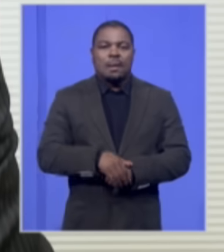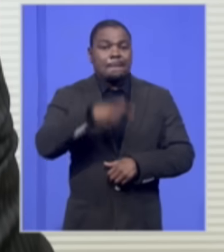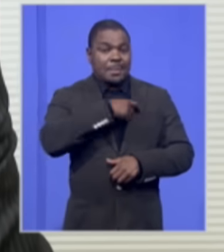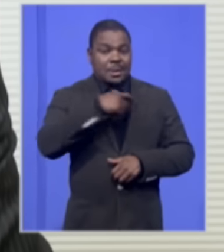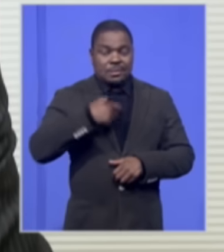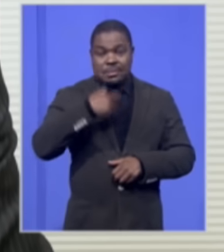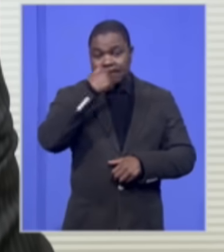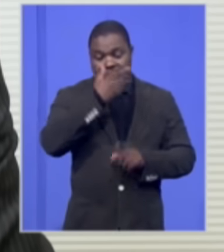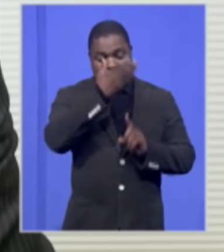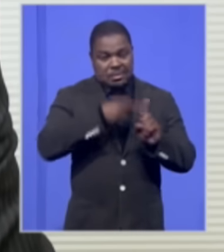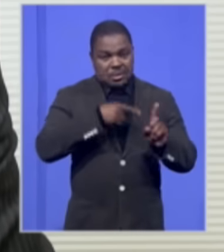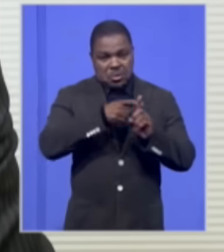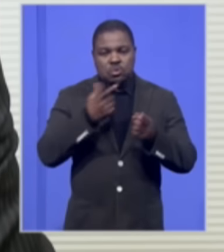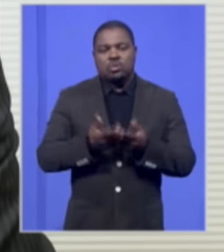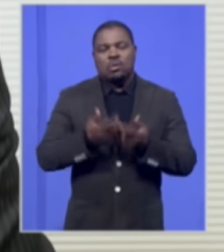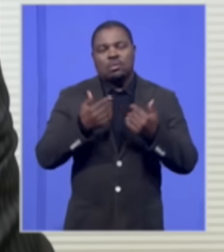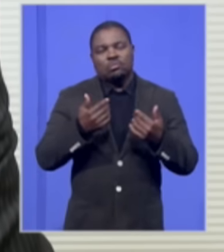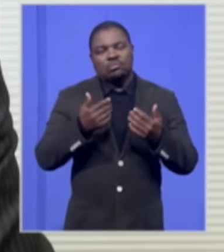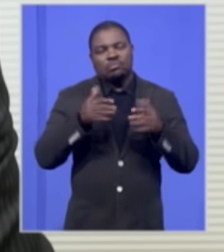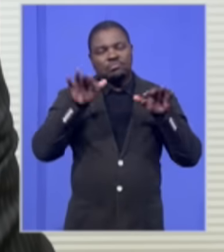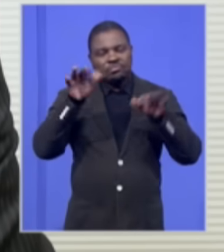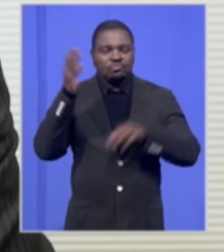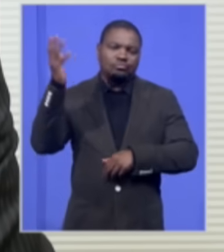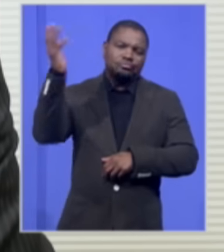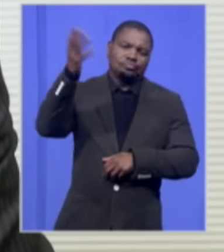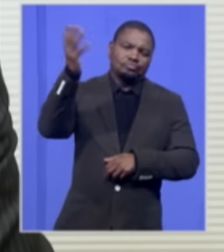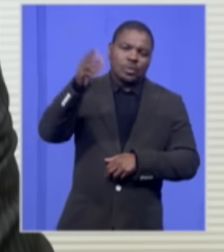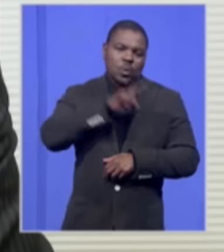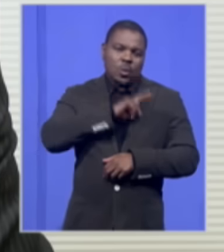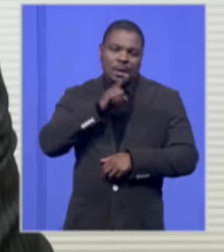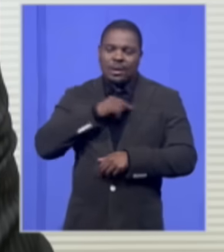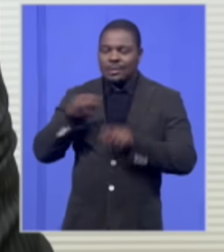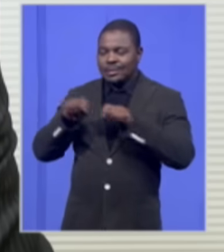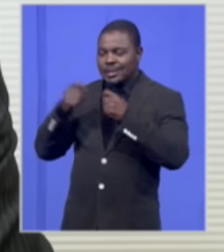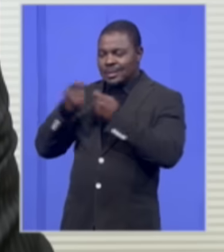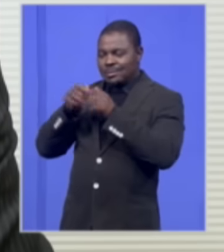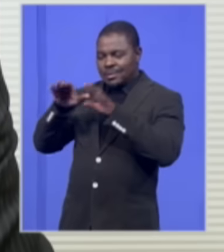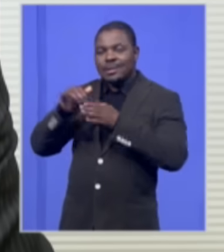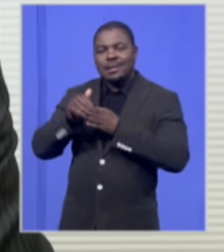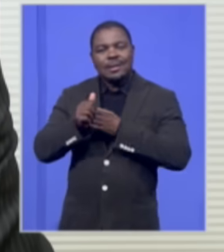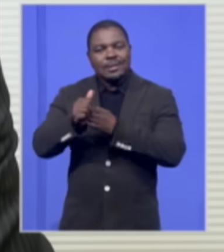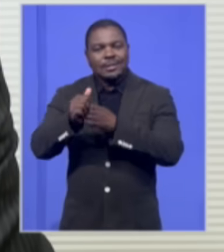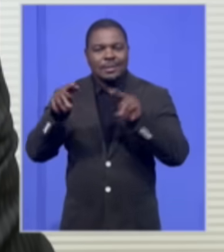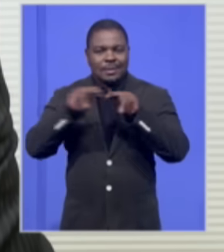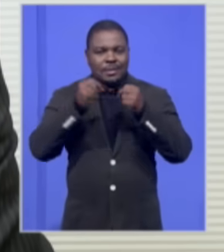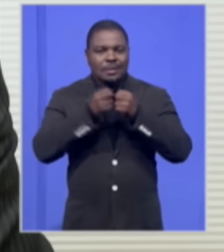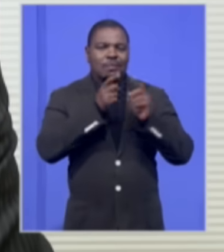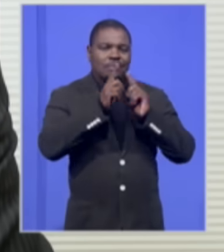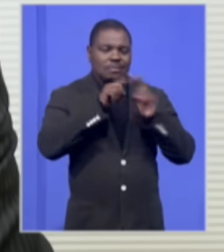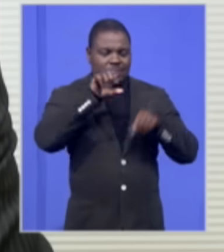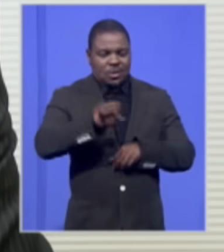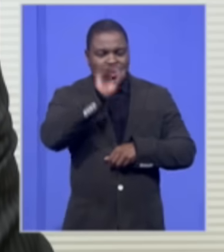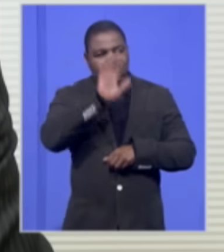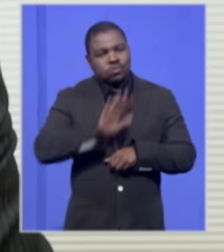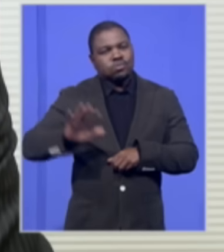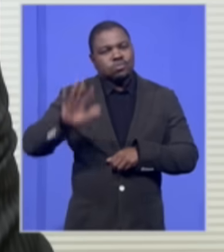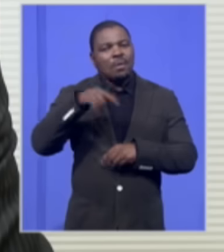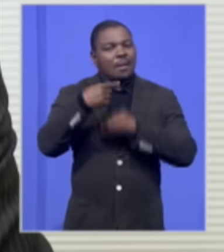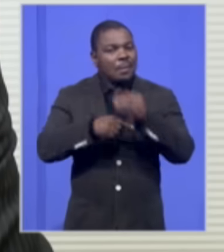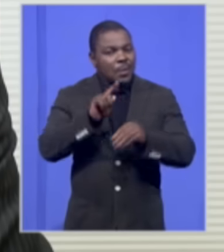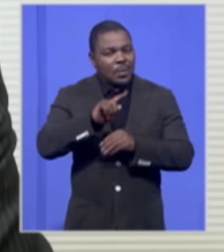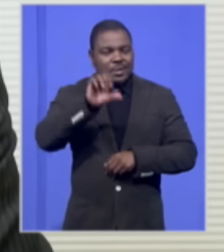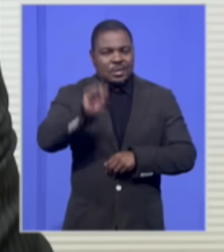Mopresidente Cyril Ramaphosa o boledišana le setšhaba ka ga sehlopha tšhomo seo se tlo go etela pele lesolo la poledišano ya setšhaba go ralala le Afrika Borwa godimo ga